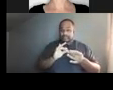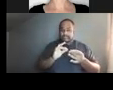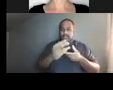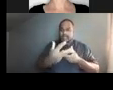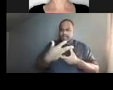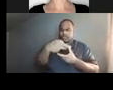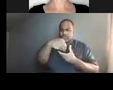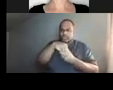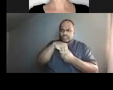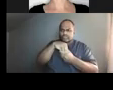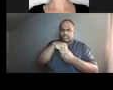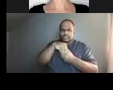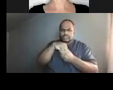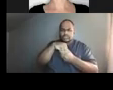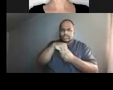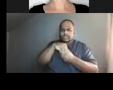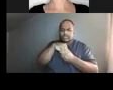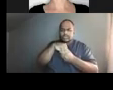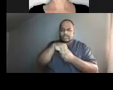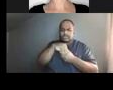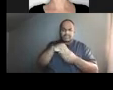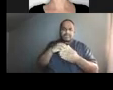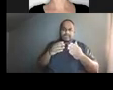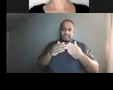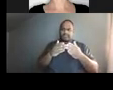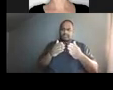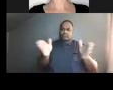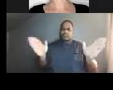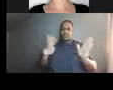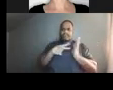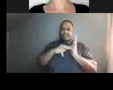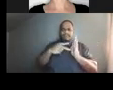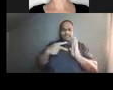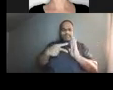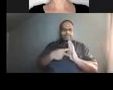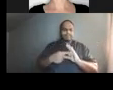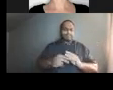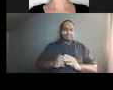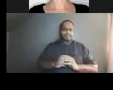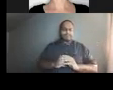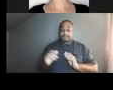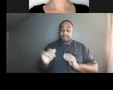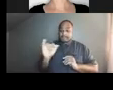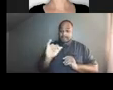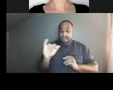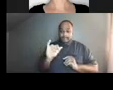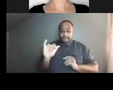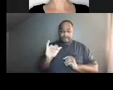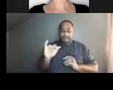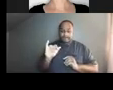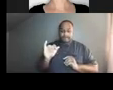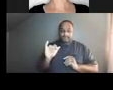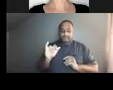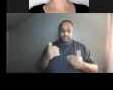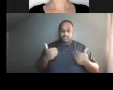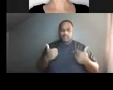in very wide sense, in very wide meaning. We also have a